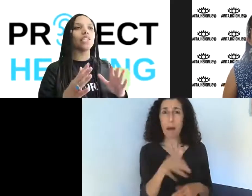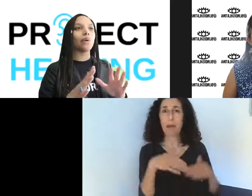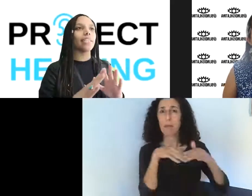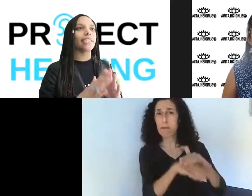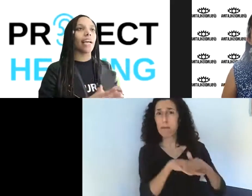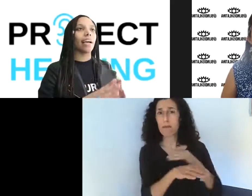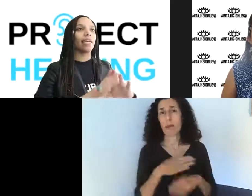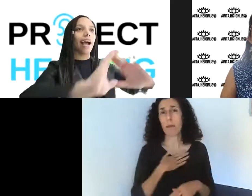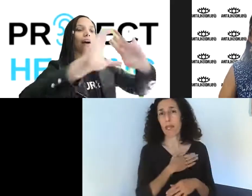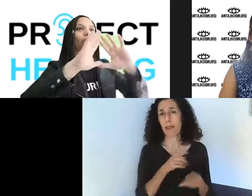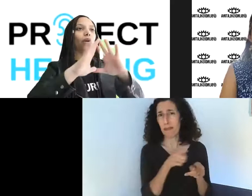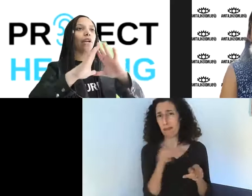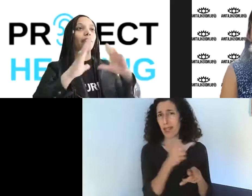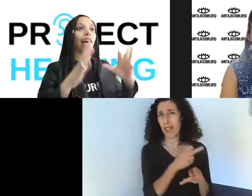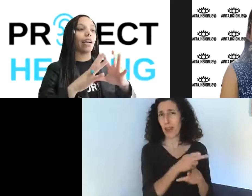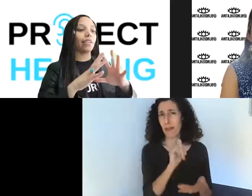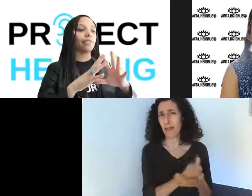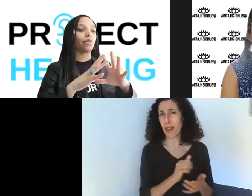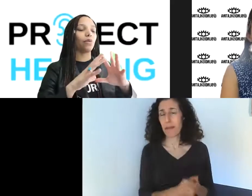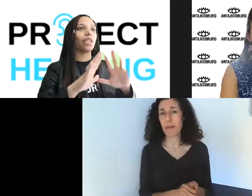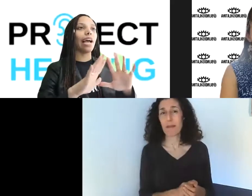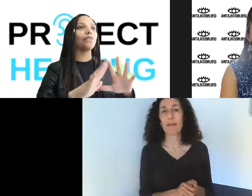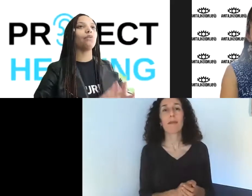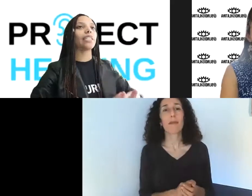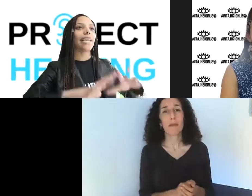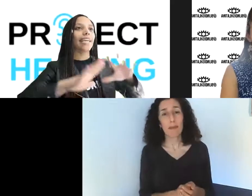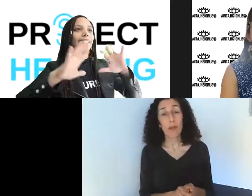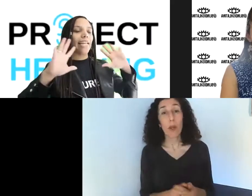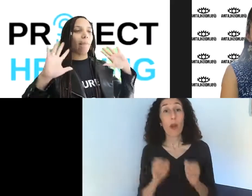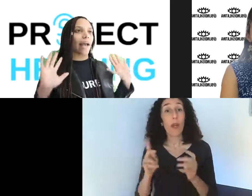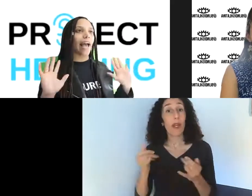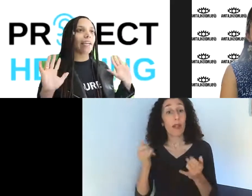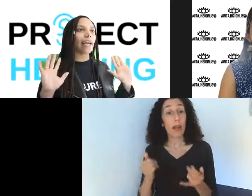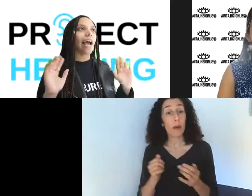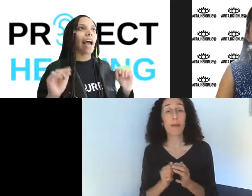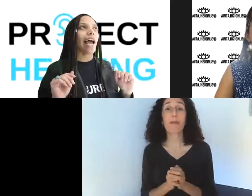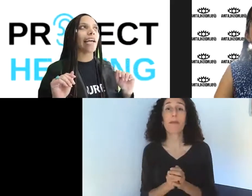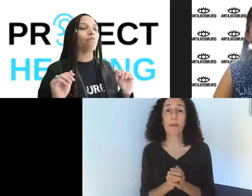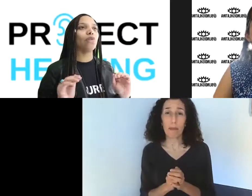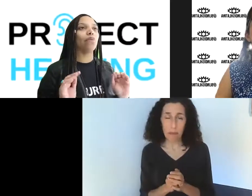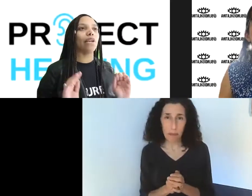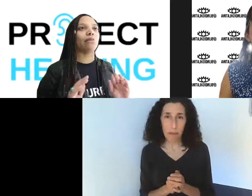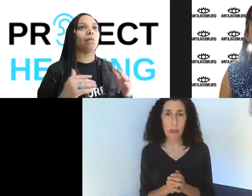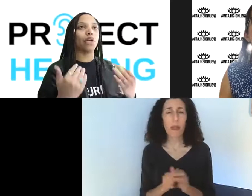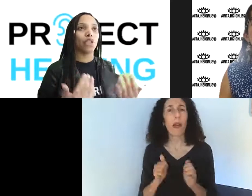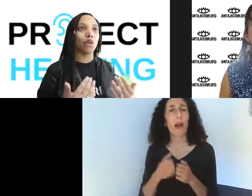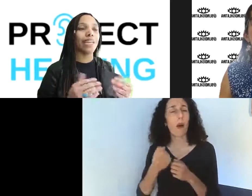for us to understand our lives, we have to really take a step back and move away from the personal into